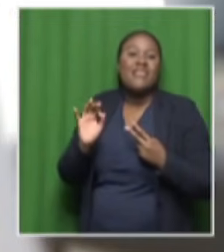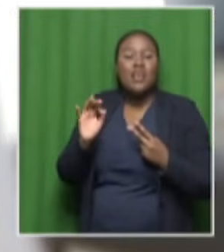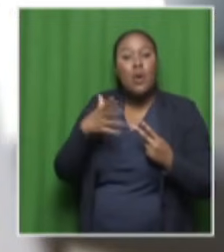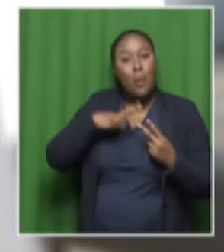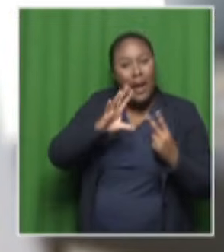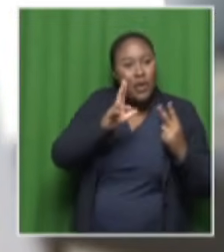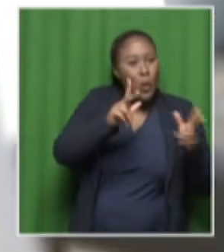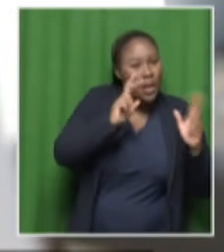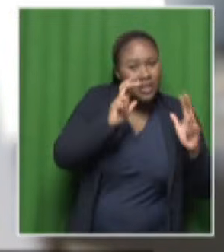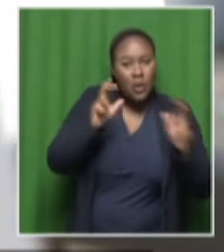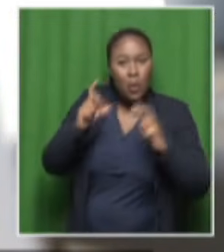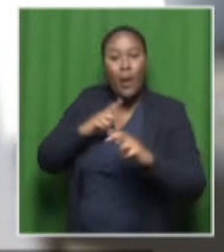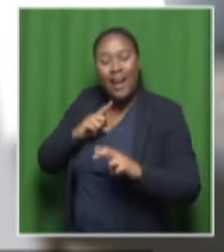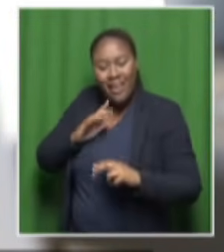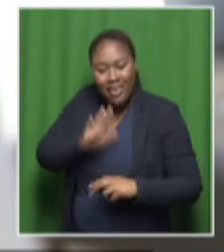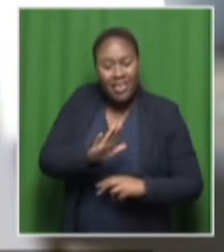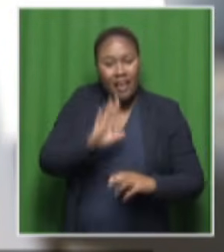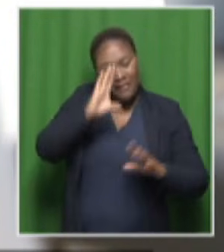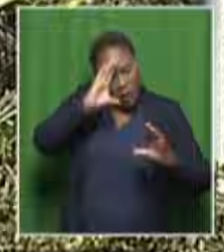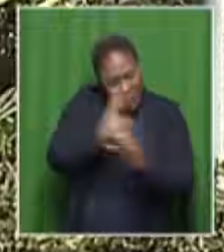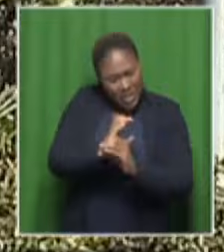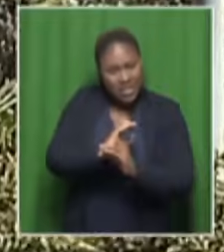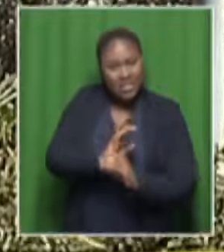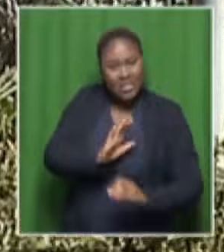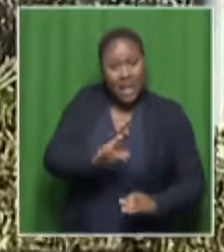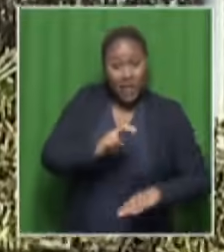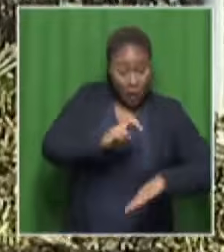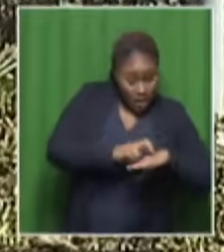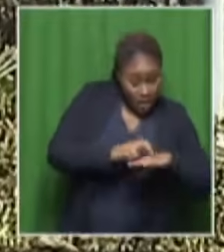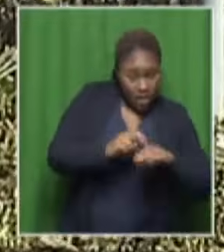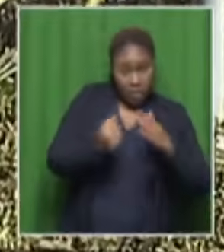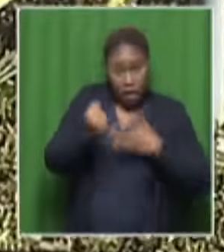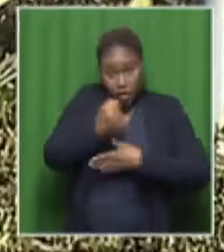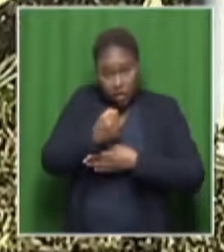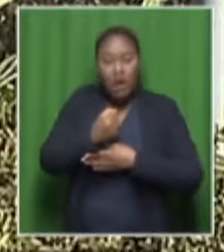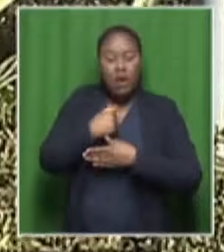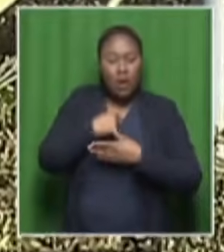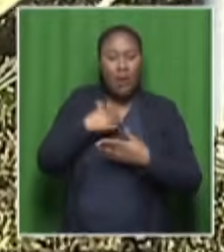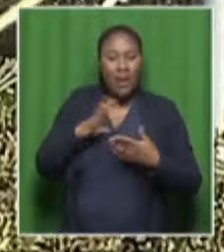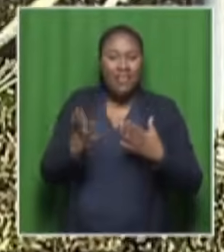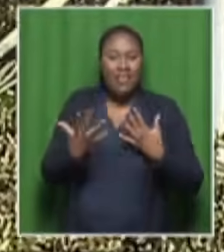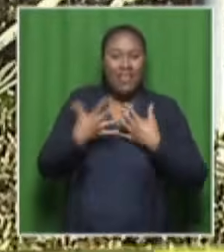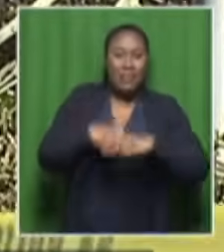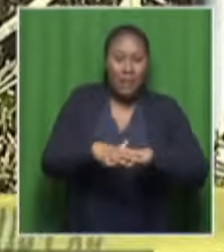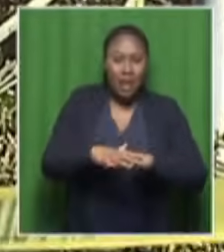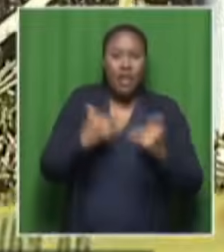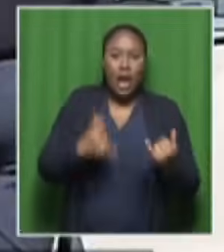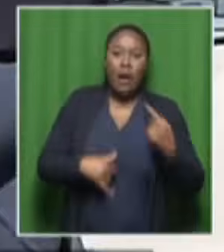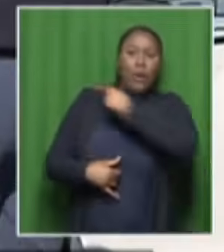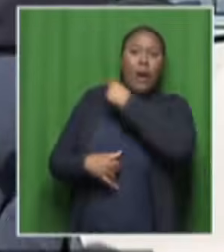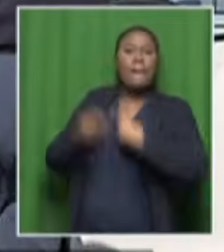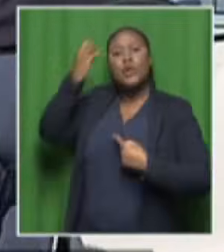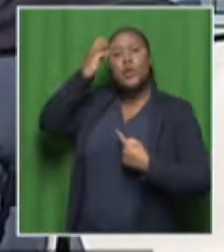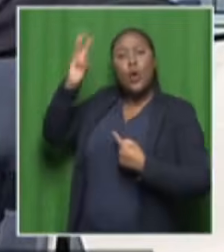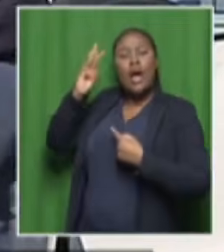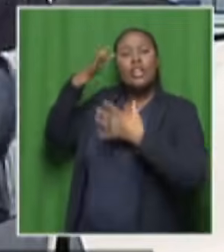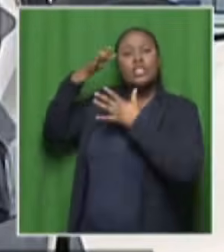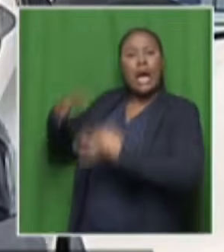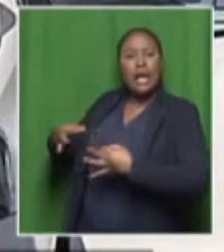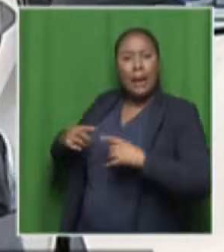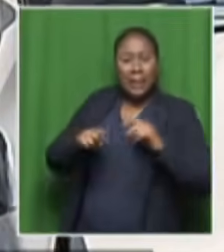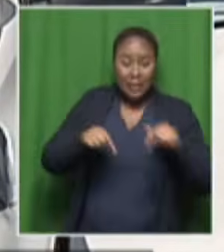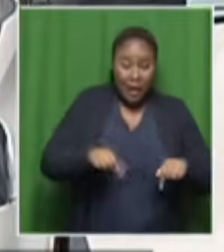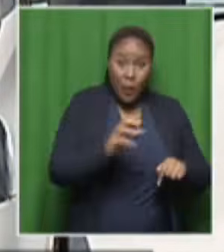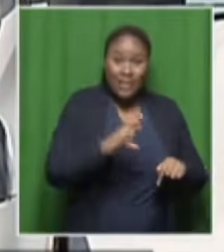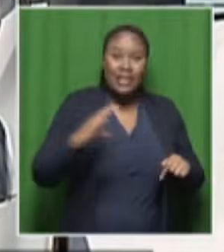our policing needs and priorities can be implemented. Current choices being made all the way in Pretoria, and we are currently, where I'm